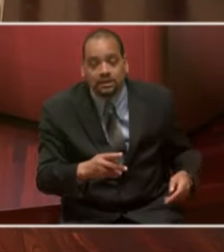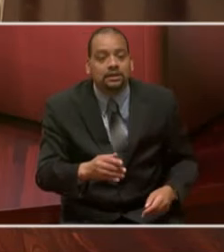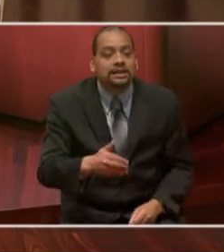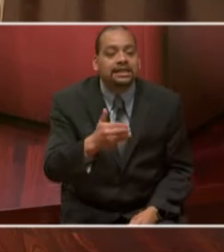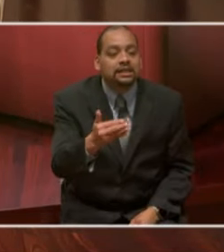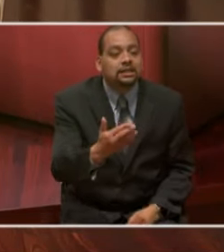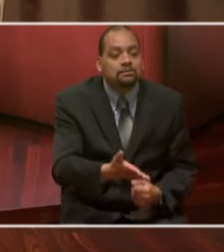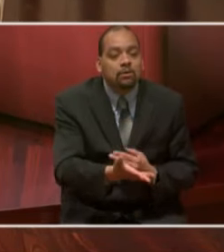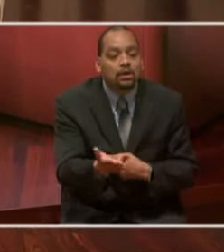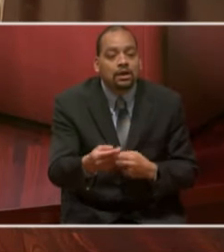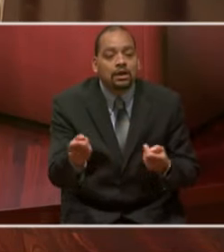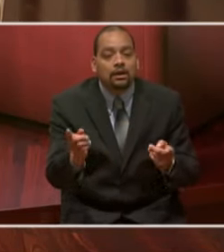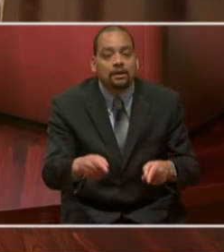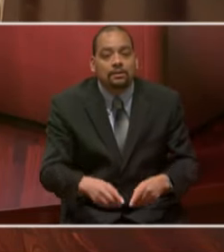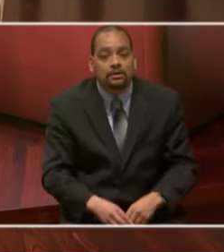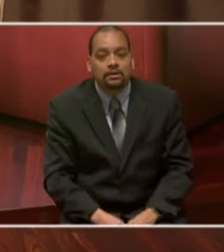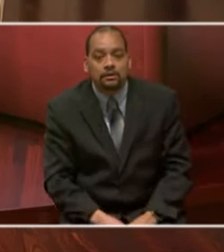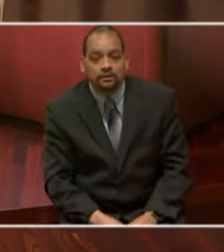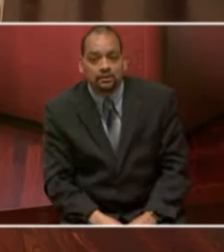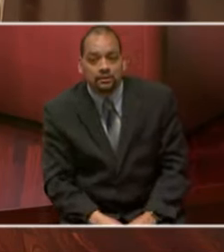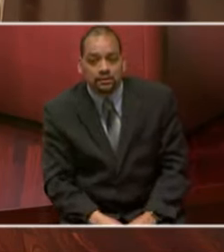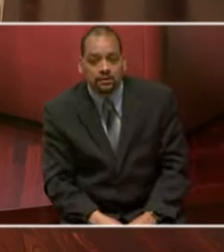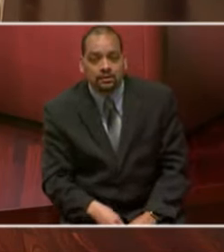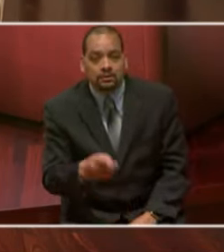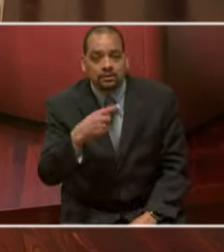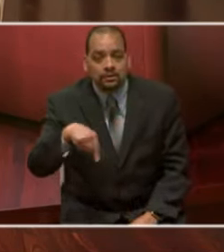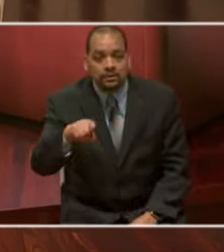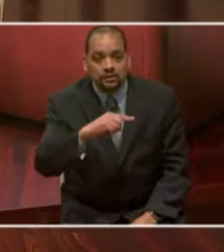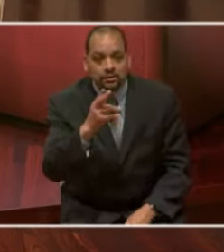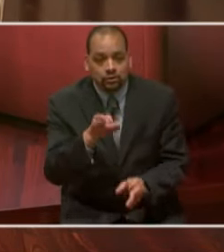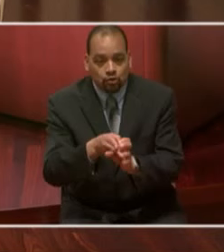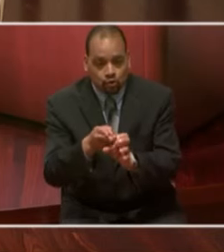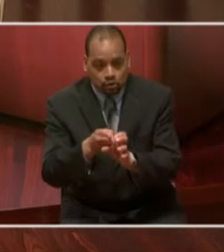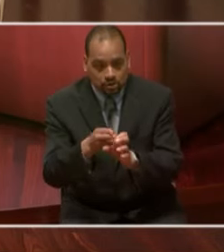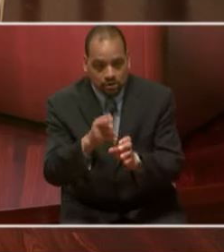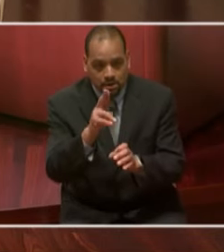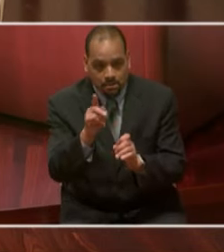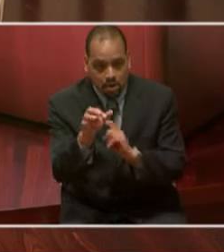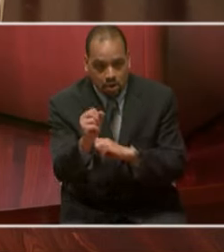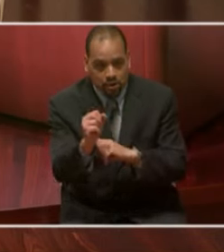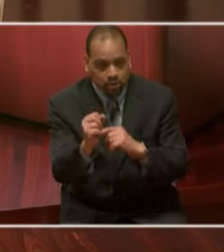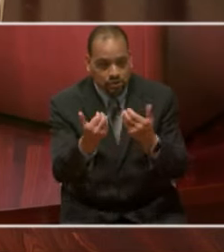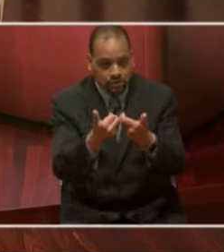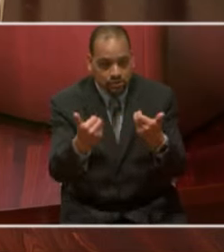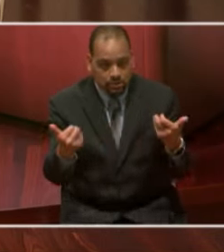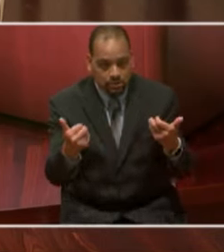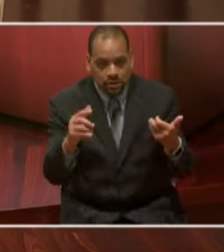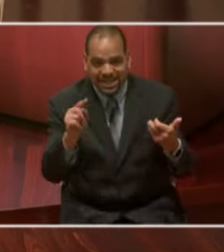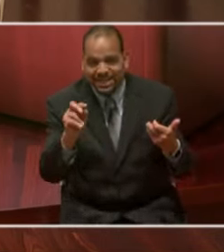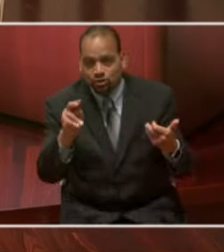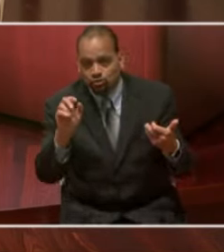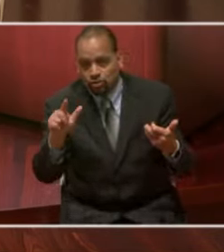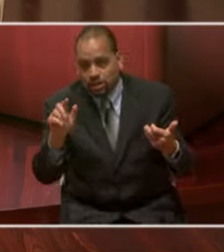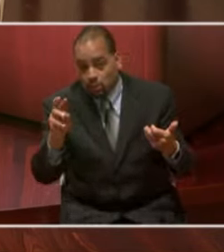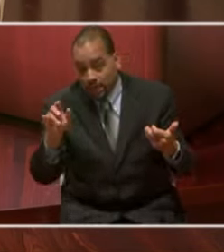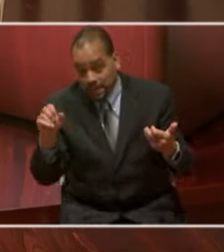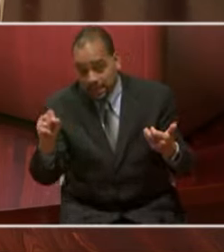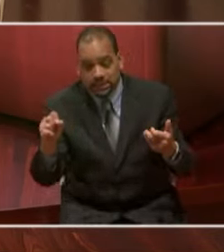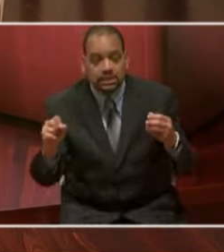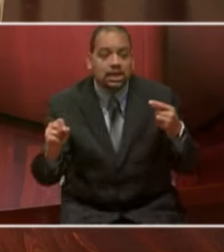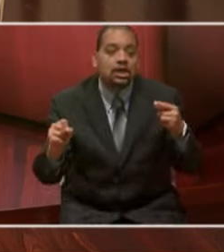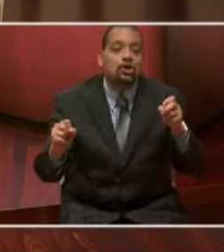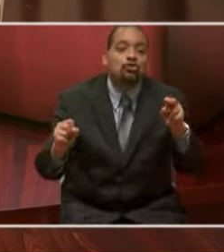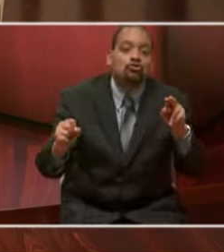think many people grew to believe that, you know, it's not a vast difference in